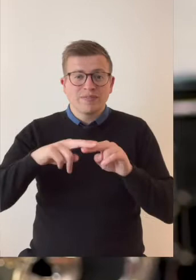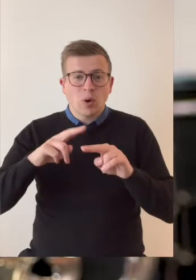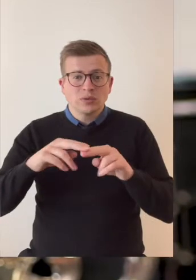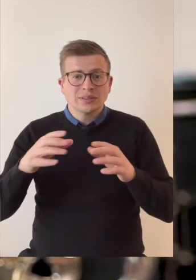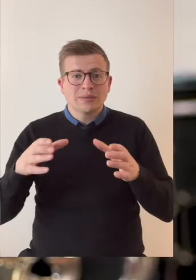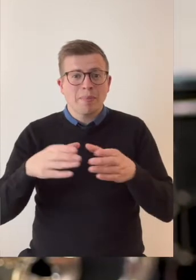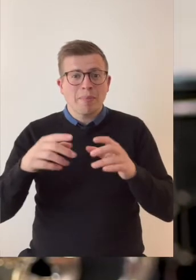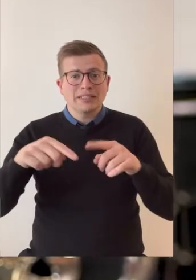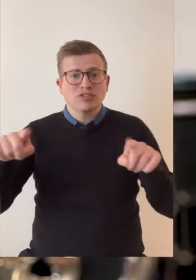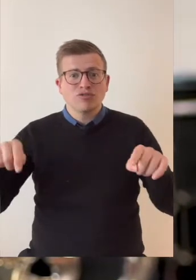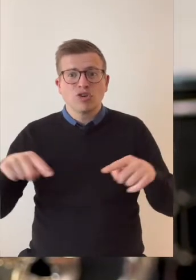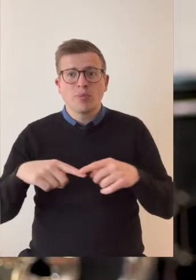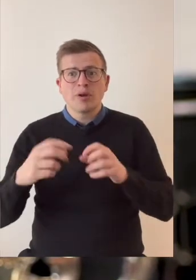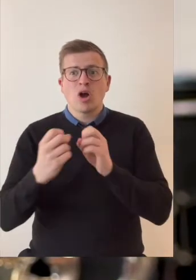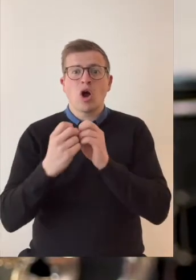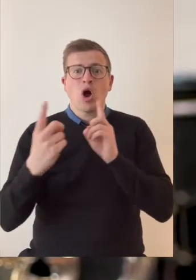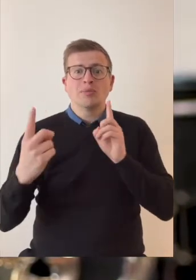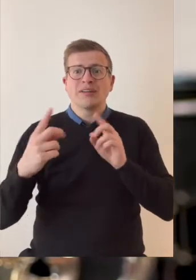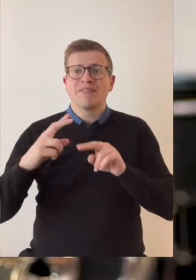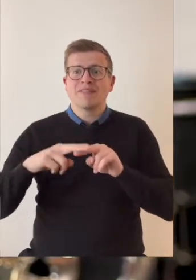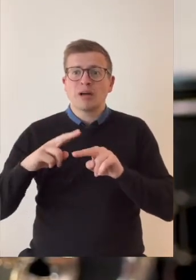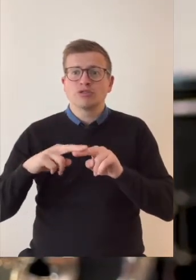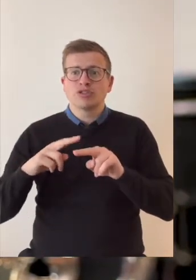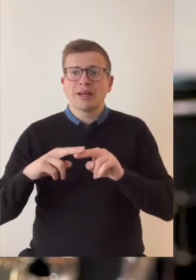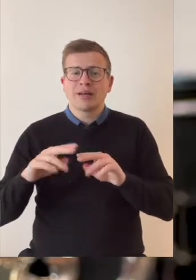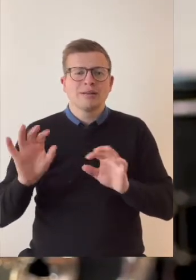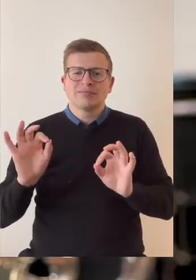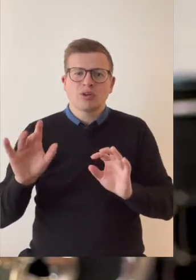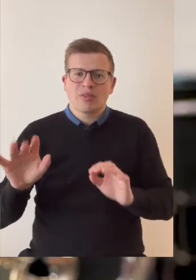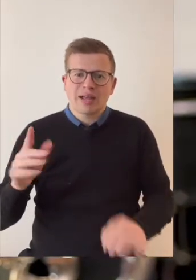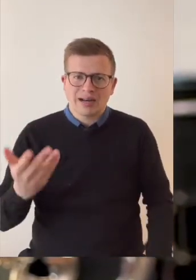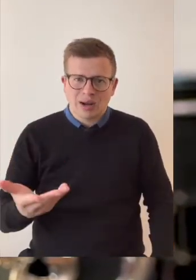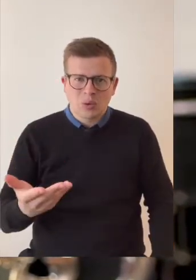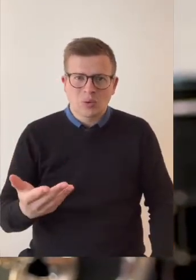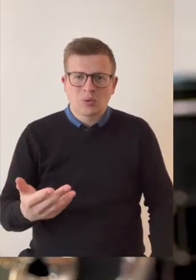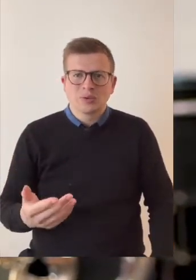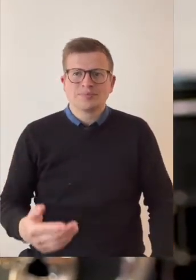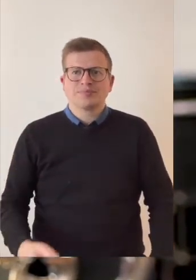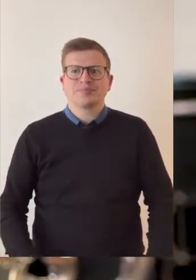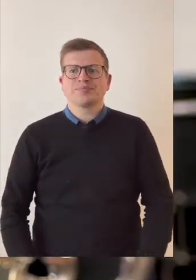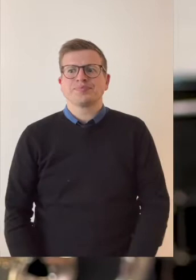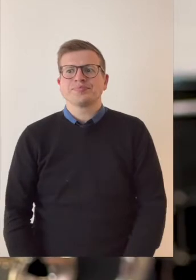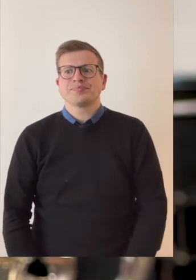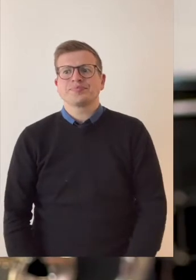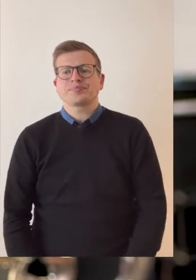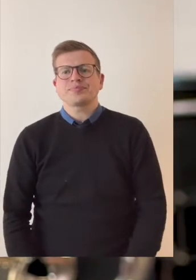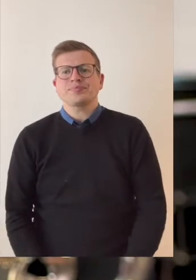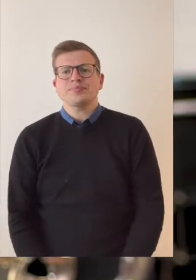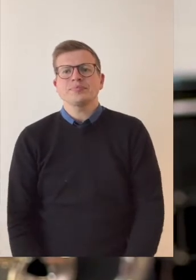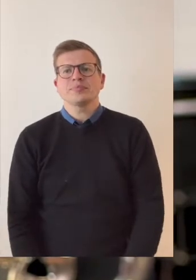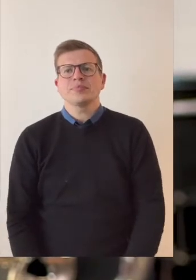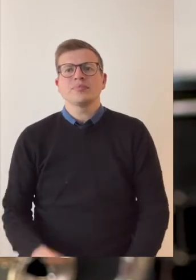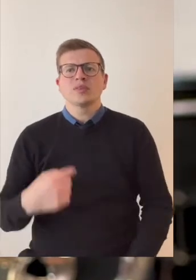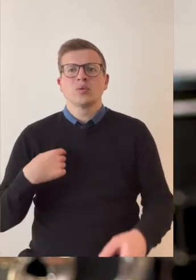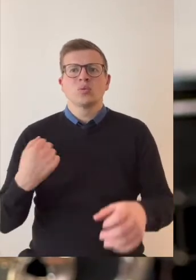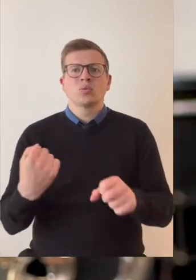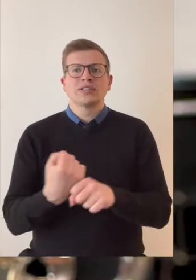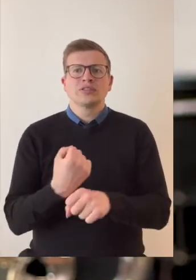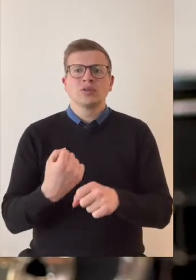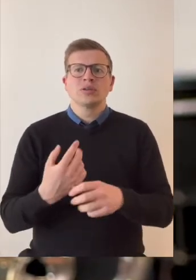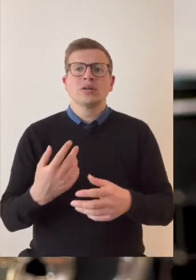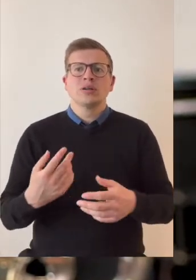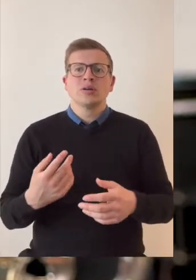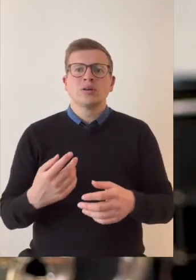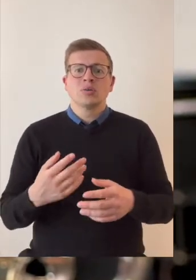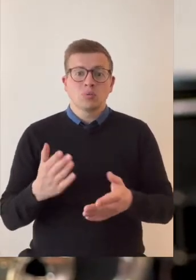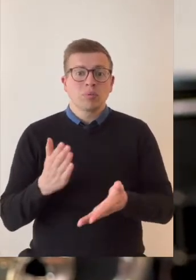room opposite the Foundry, which it's not, nothing's there now. Yeah. And we'd done 18, we